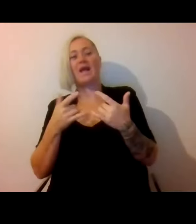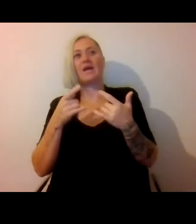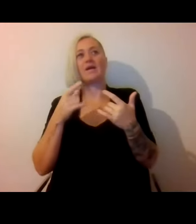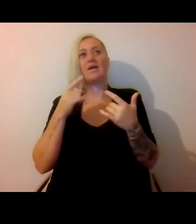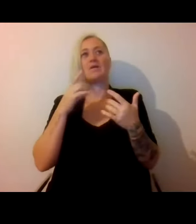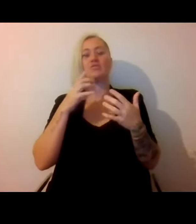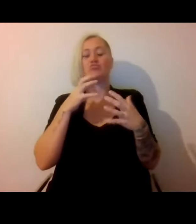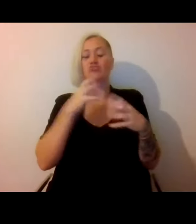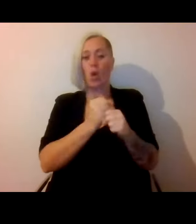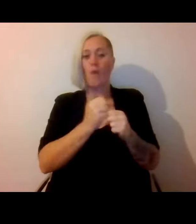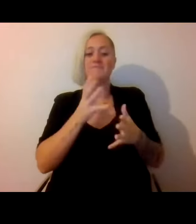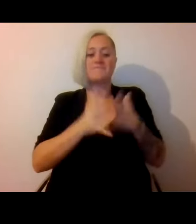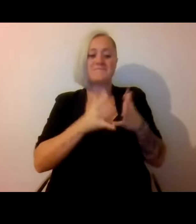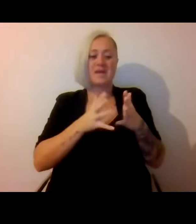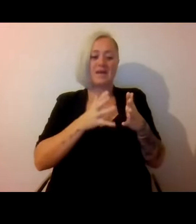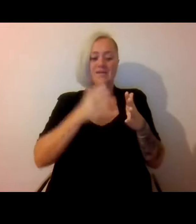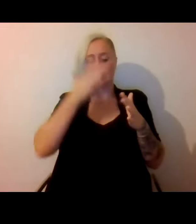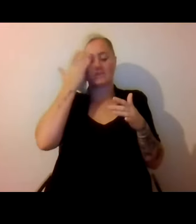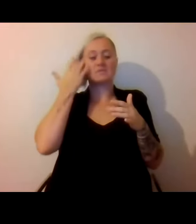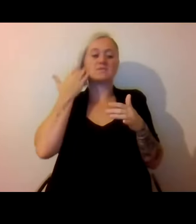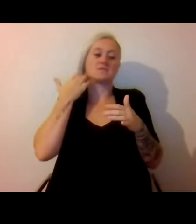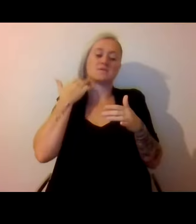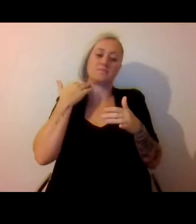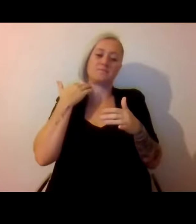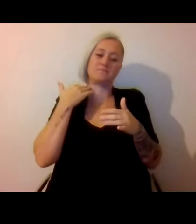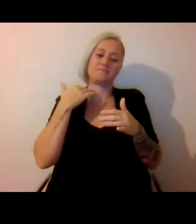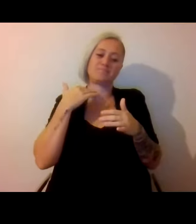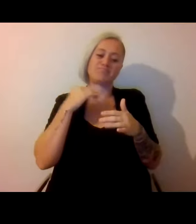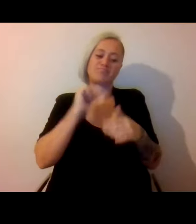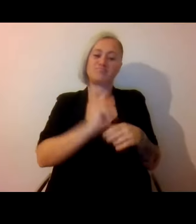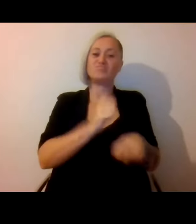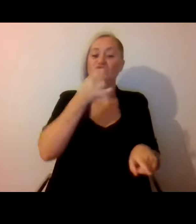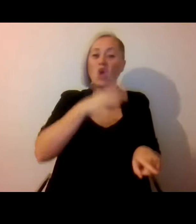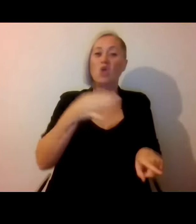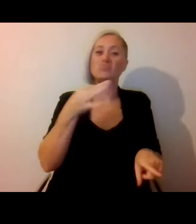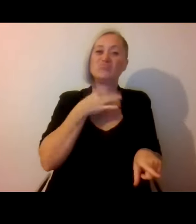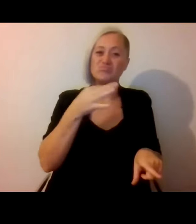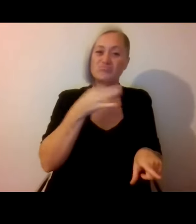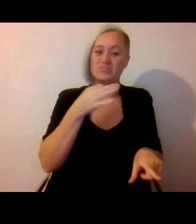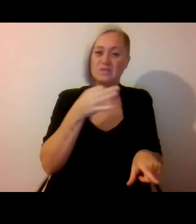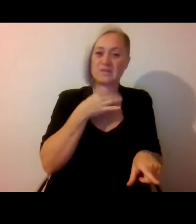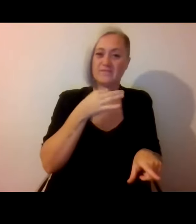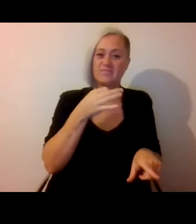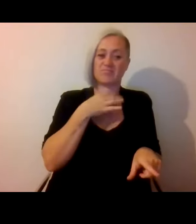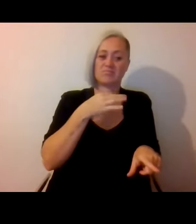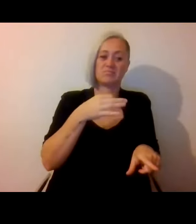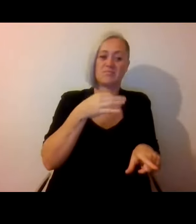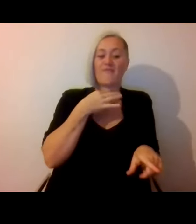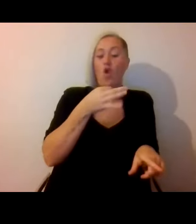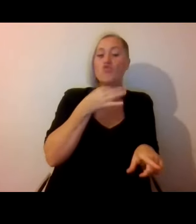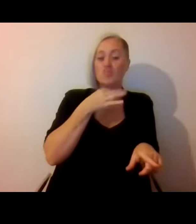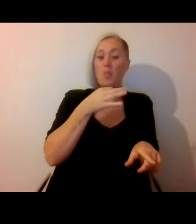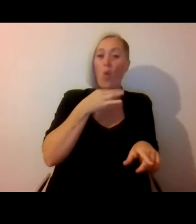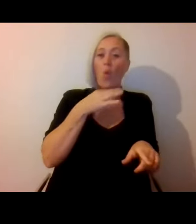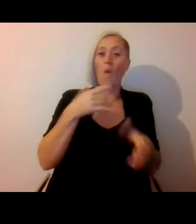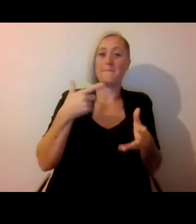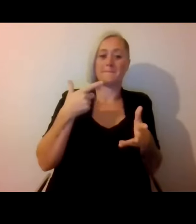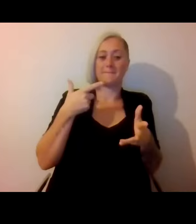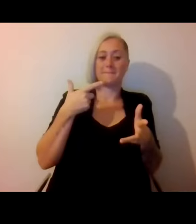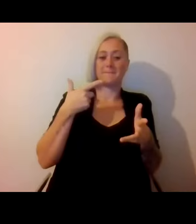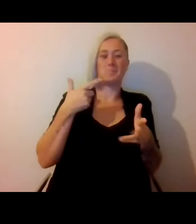and greater perception of child vulnerability to illnesses, which is funny because